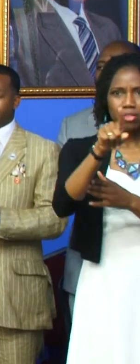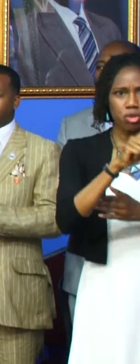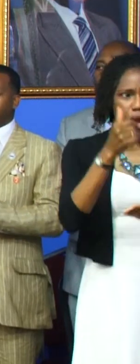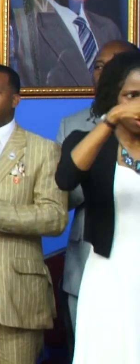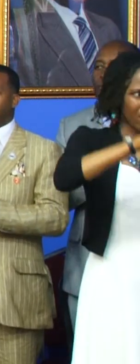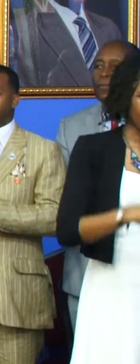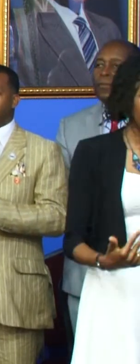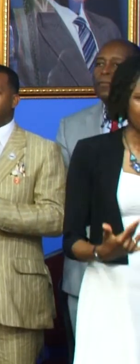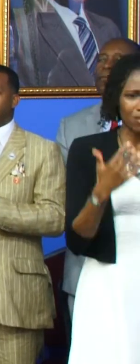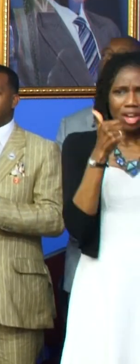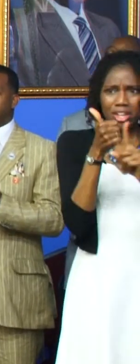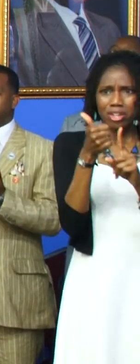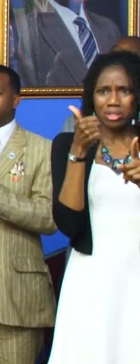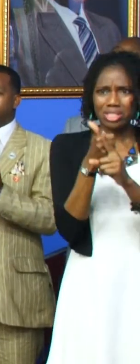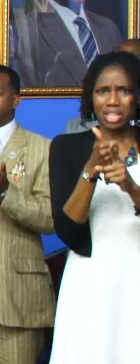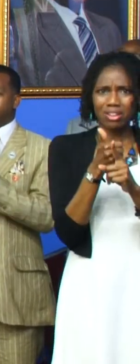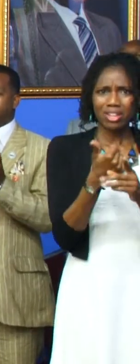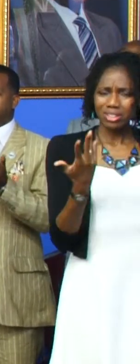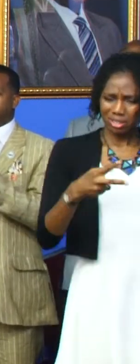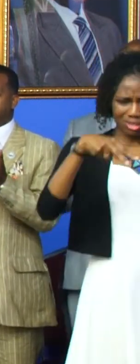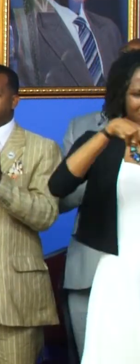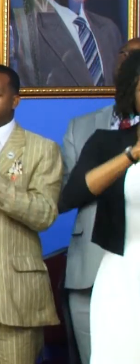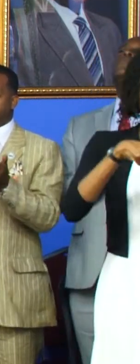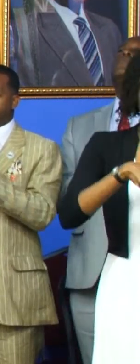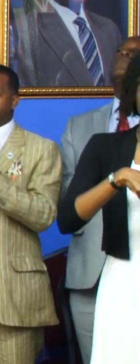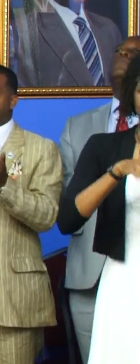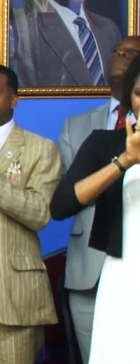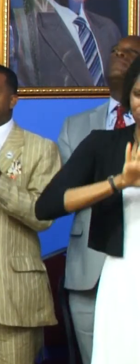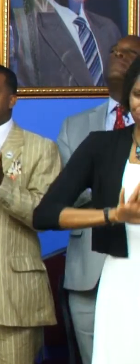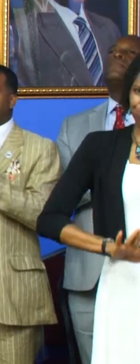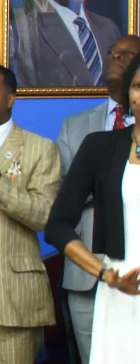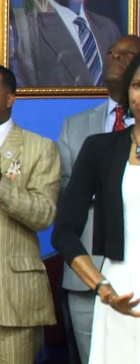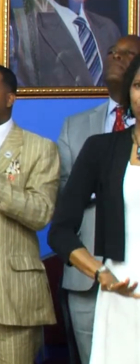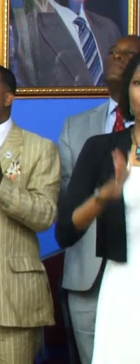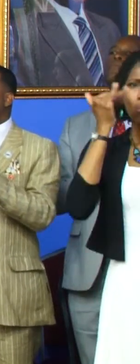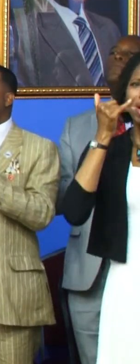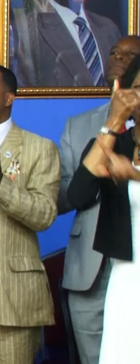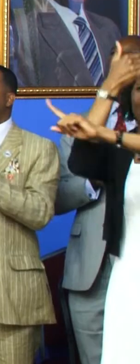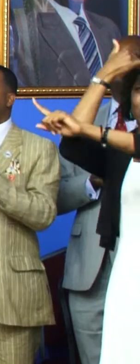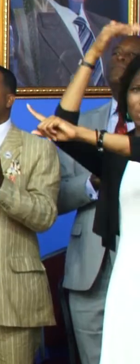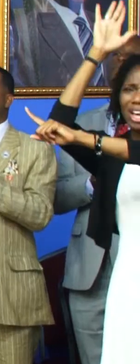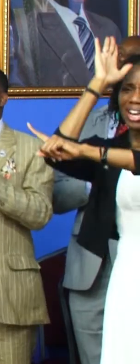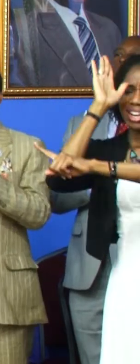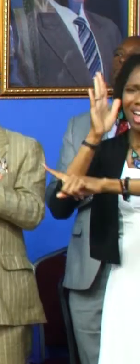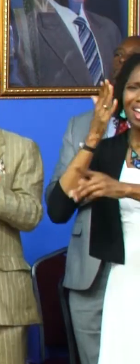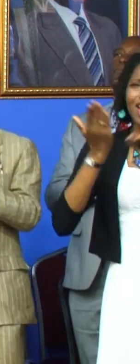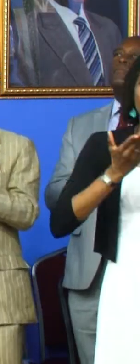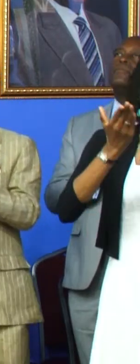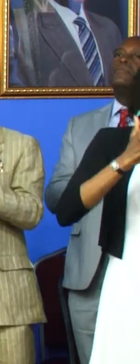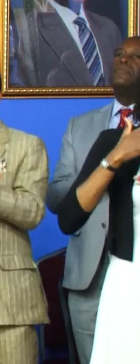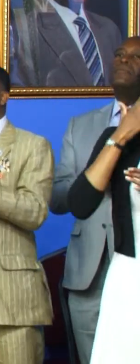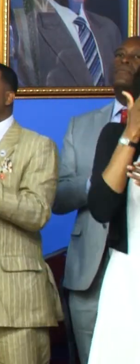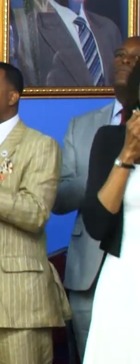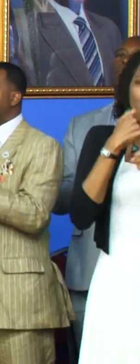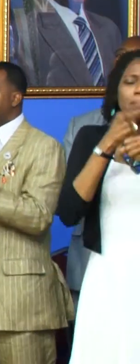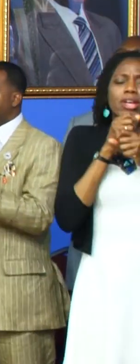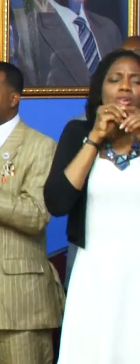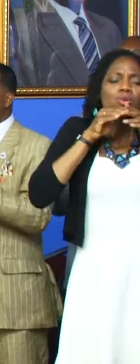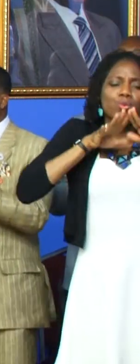fire, just stand up in the flames. Because the God I serve will cool you off